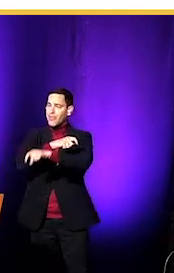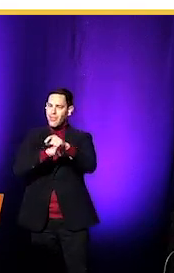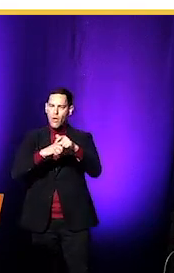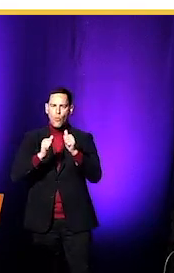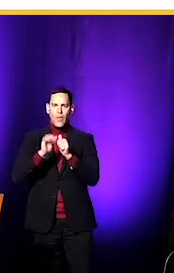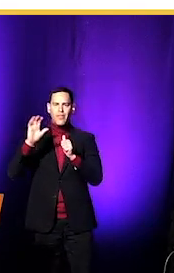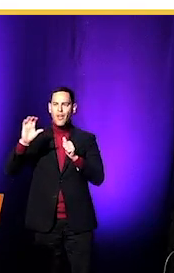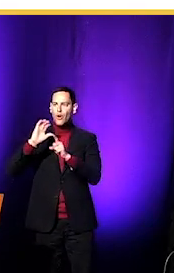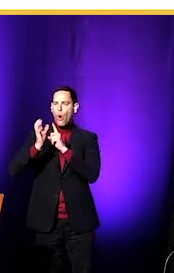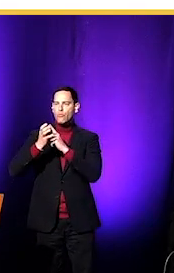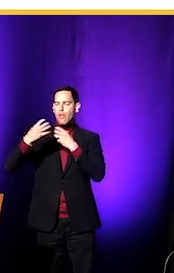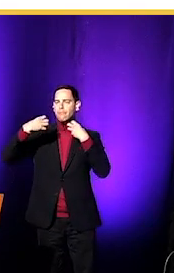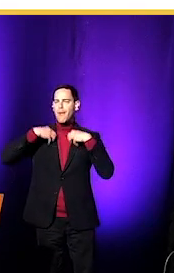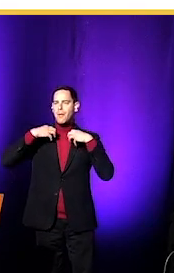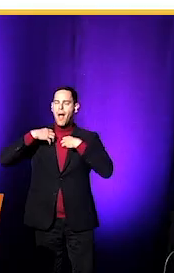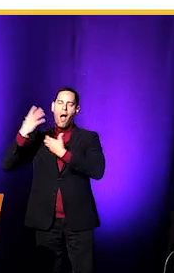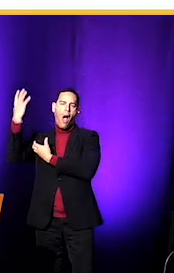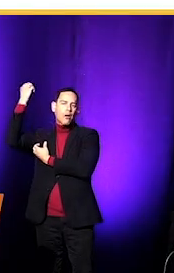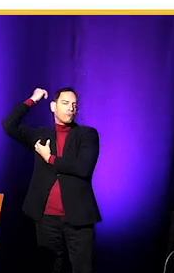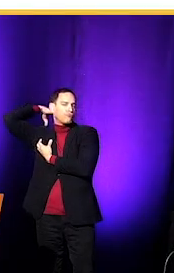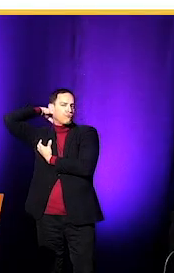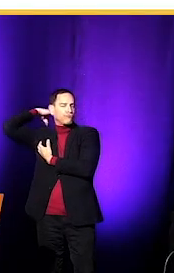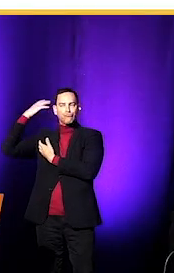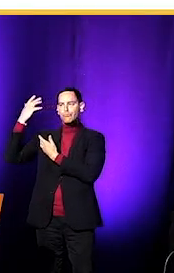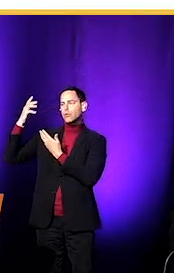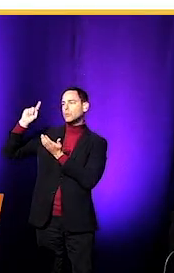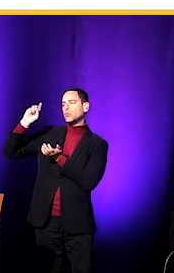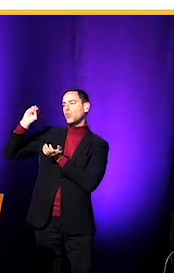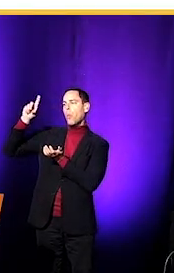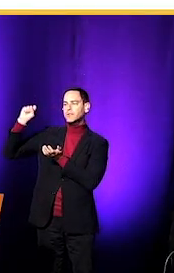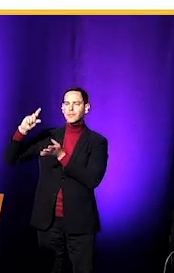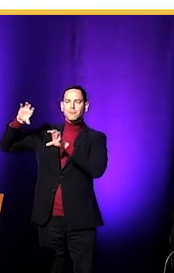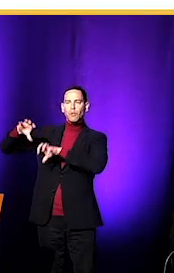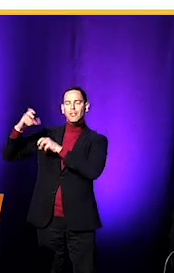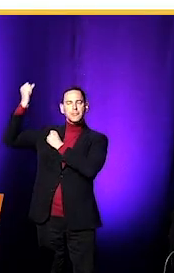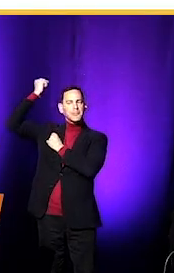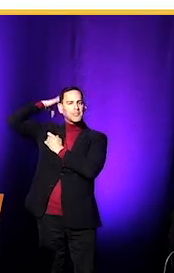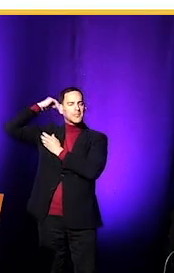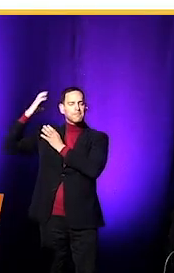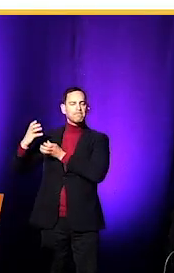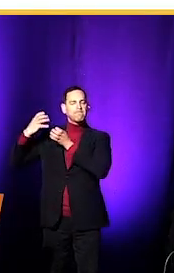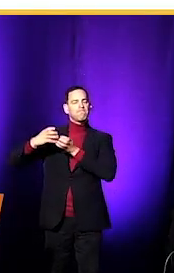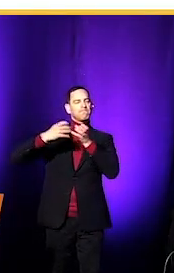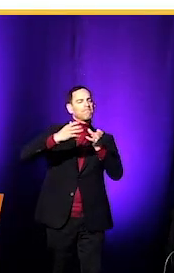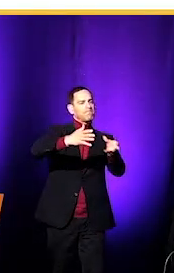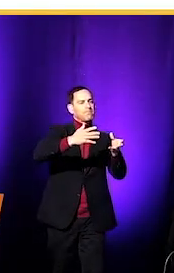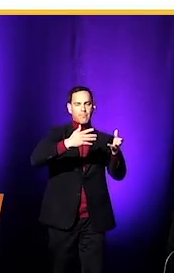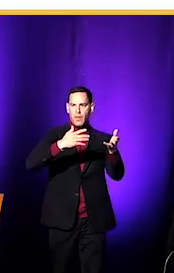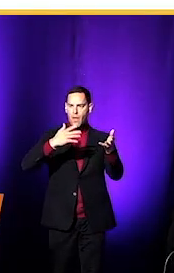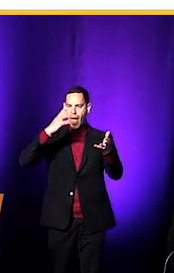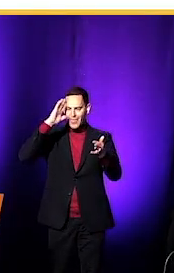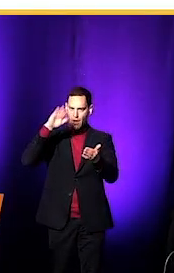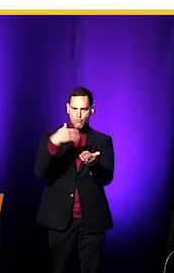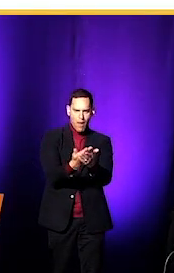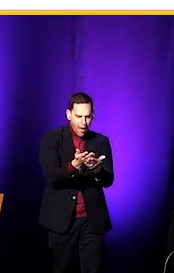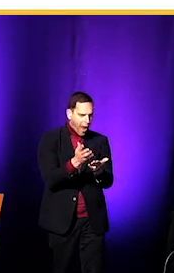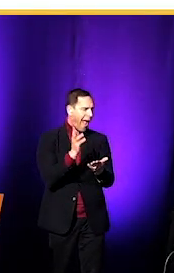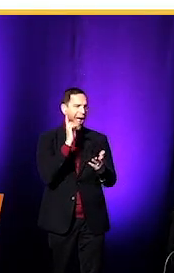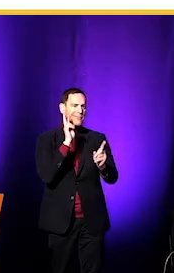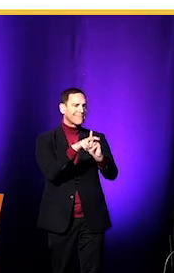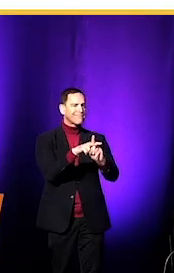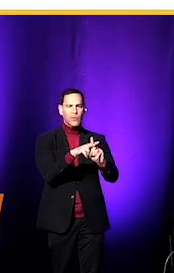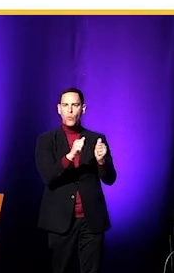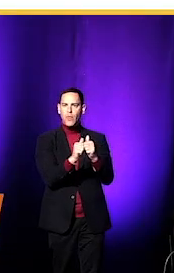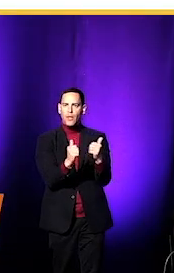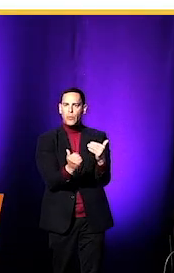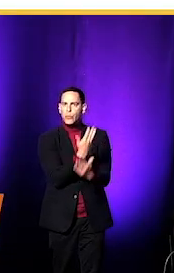their repertoires or tools and practices, repurposing them, iterating individually or with